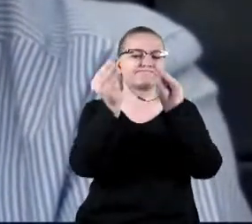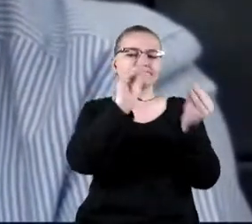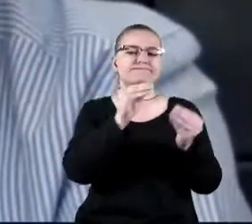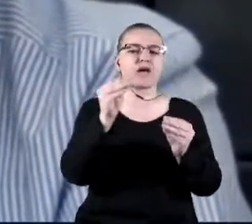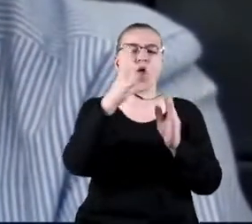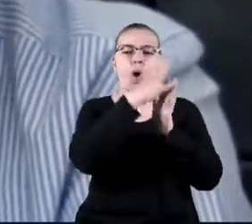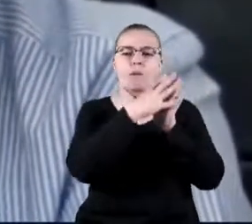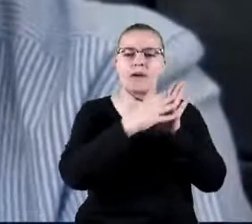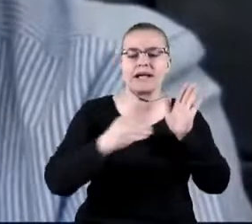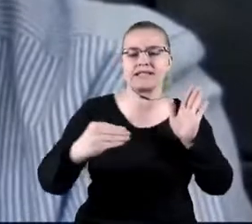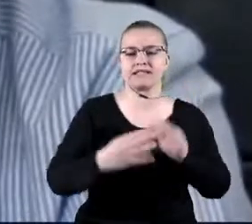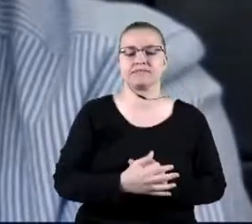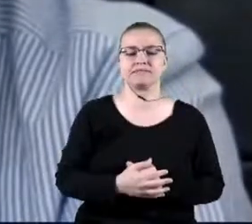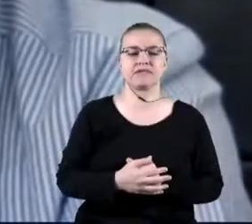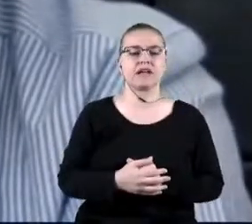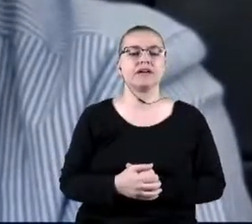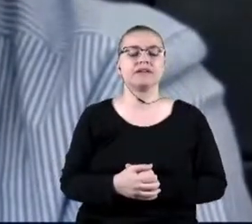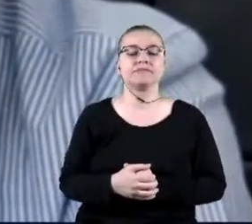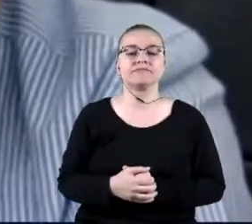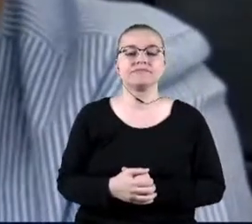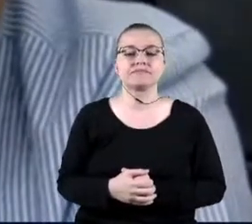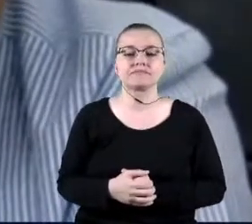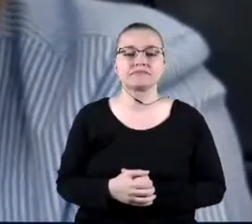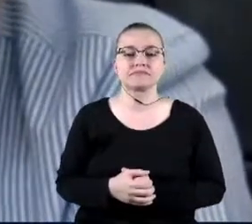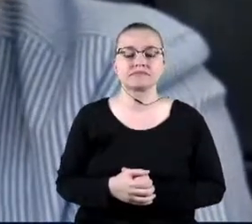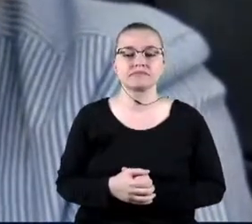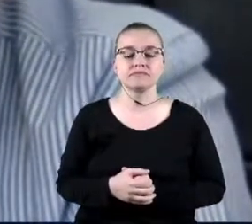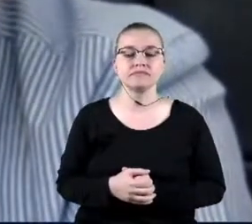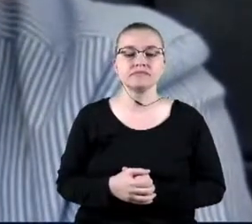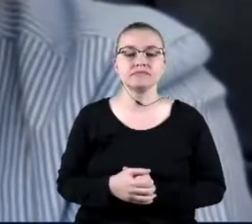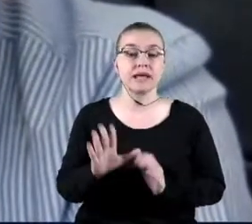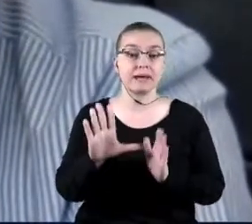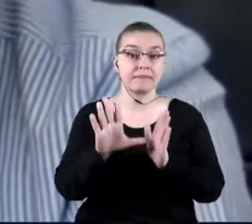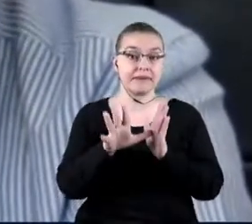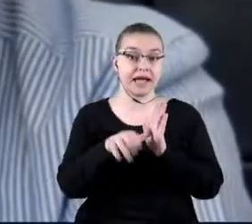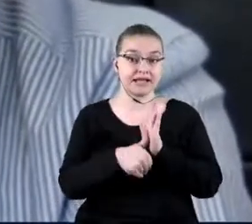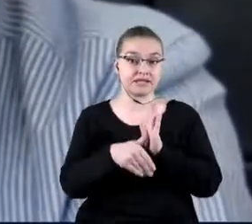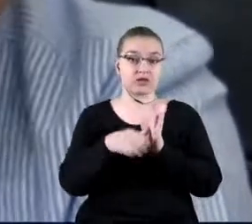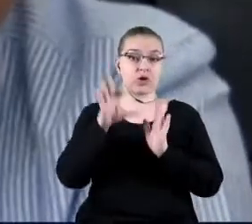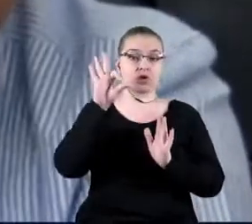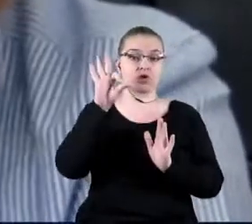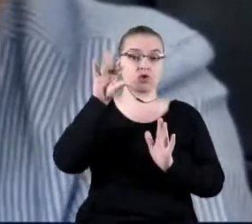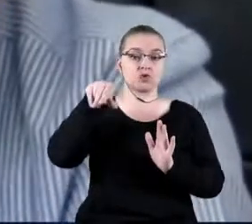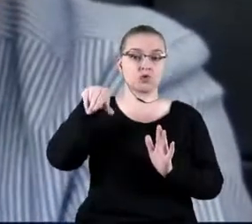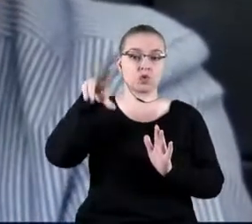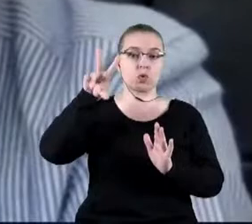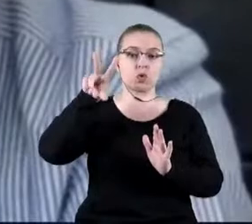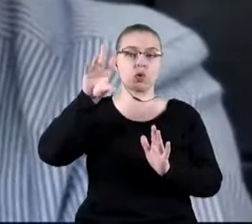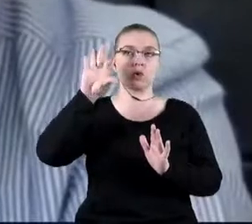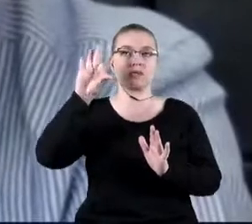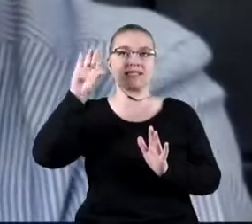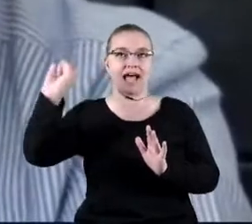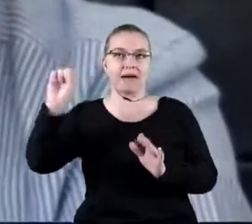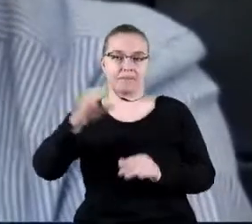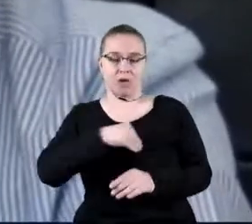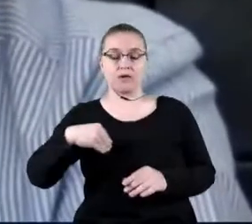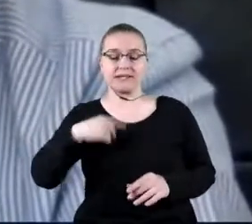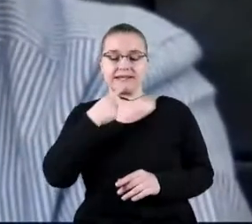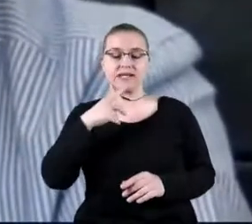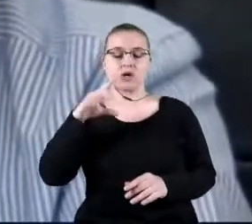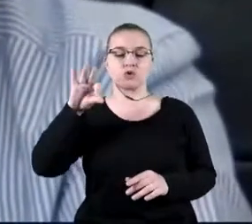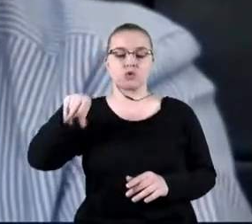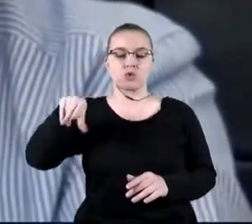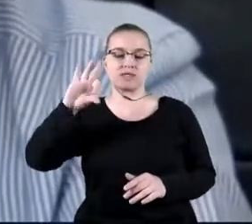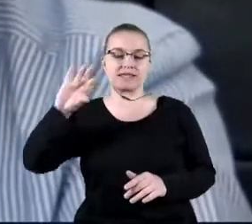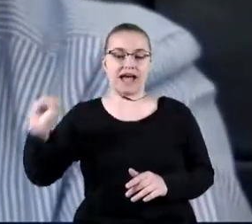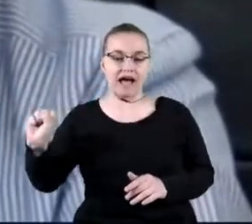a collection of mosaics, one of the largest in the world. The city of Sousse is called